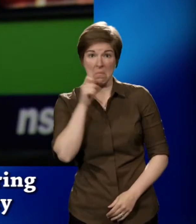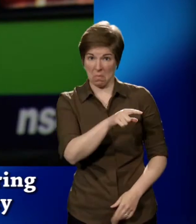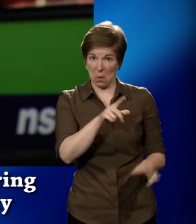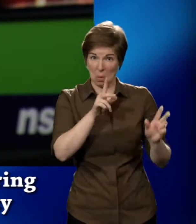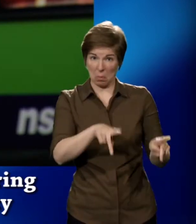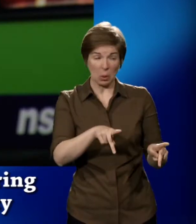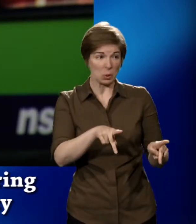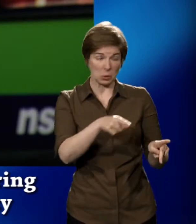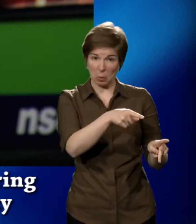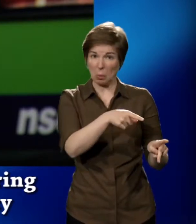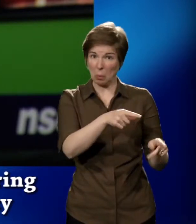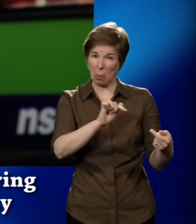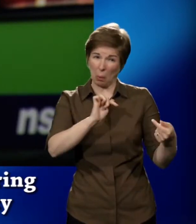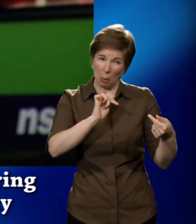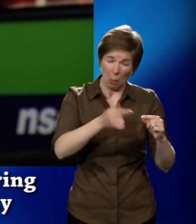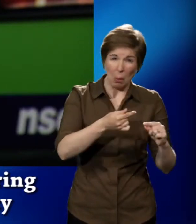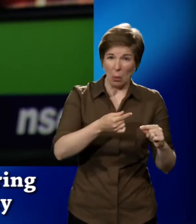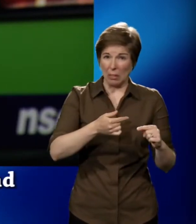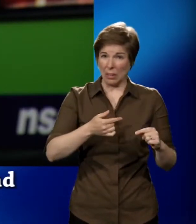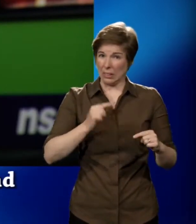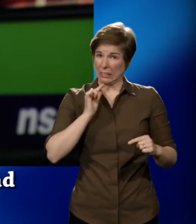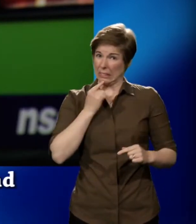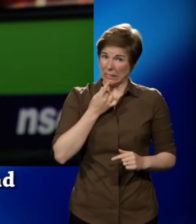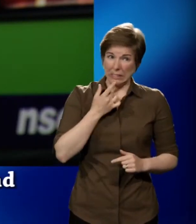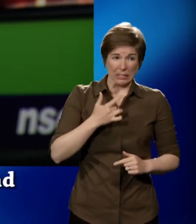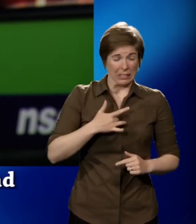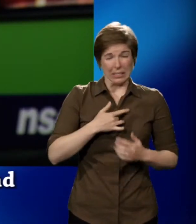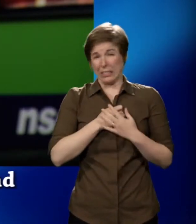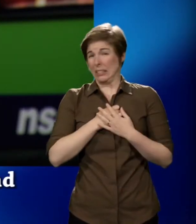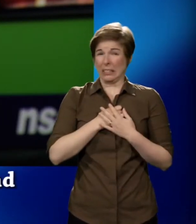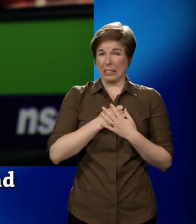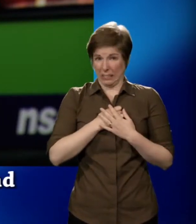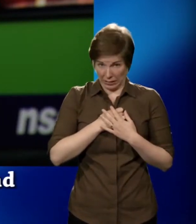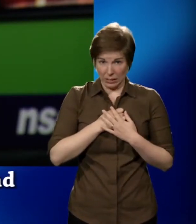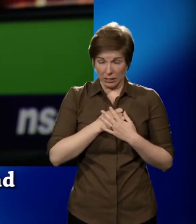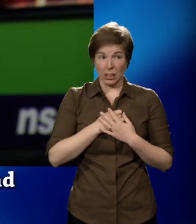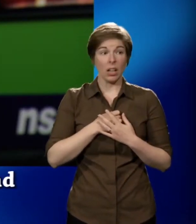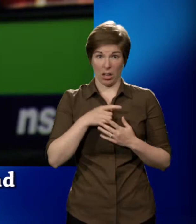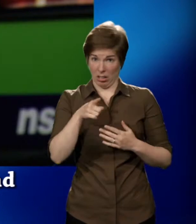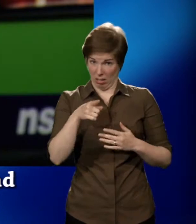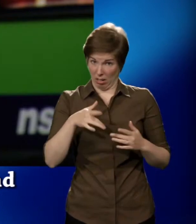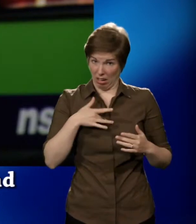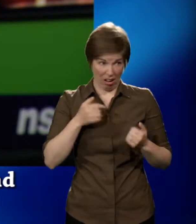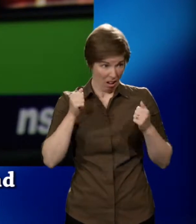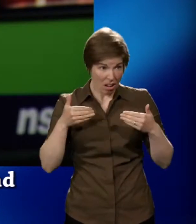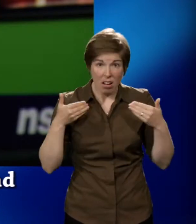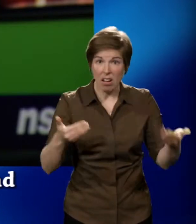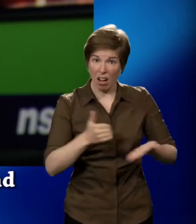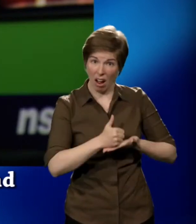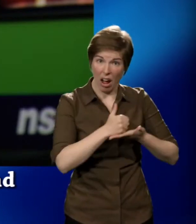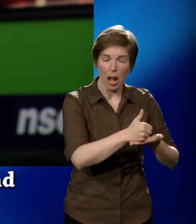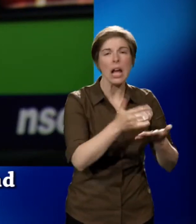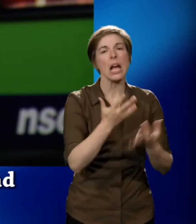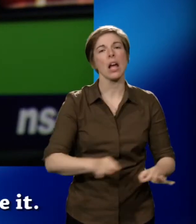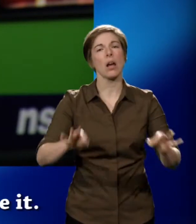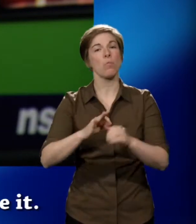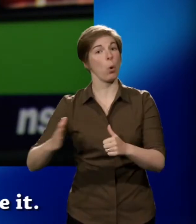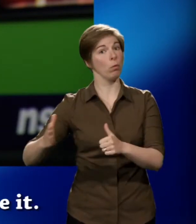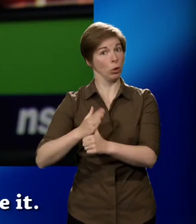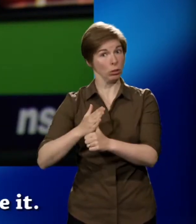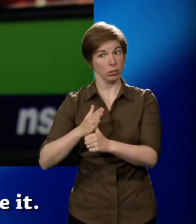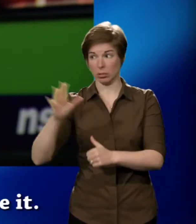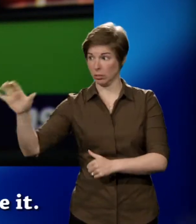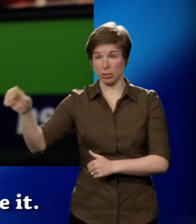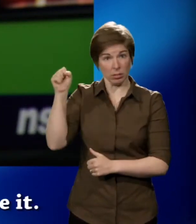a severe medical emergency and you have the ability to attend to them, it's always a good idea